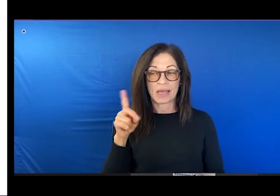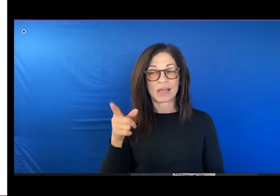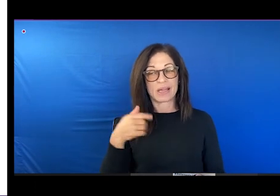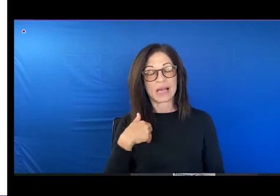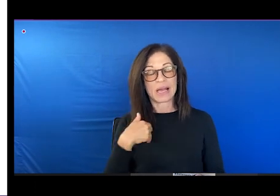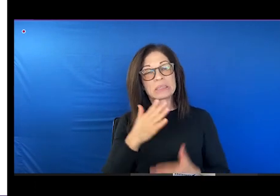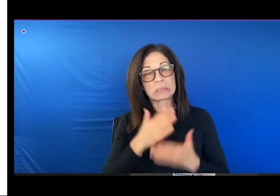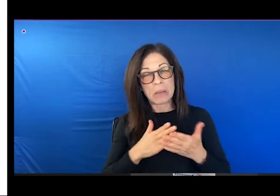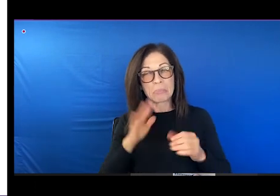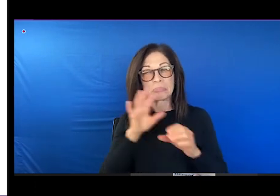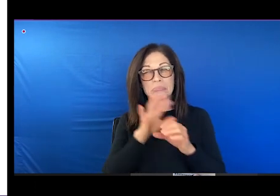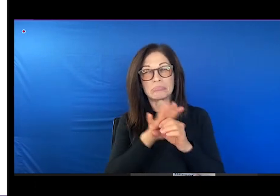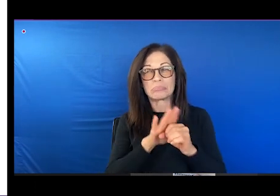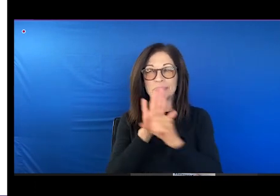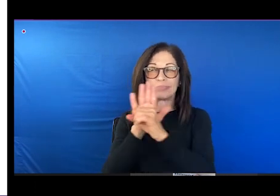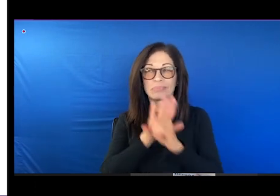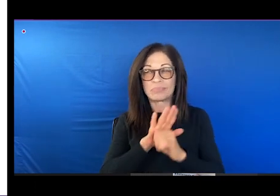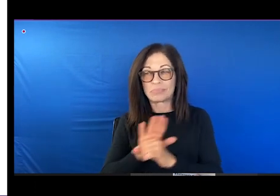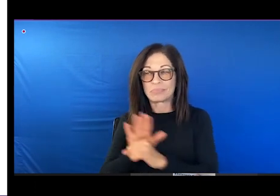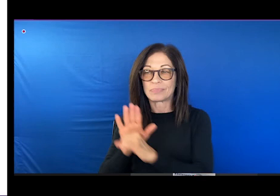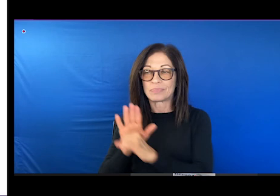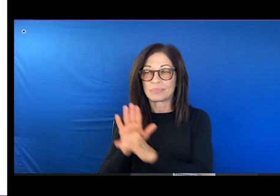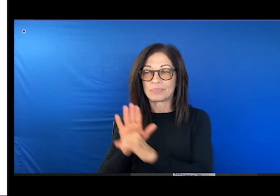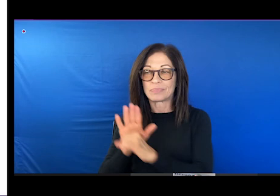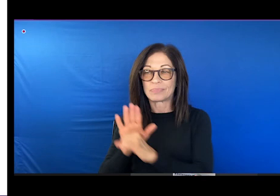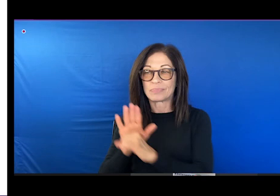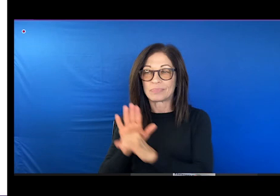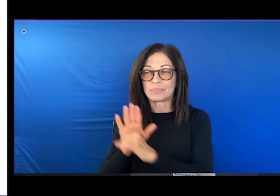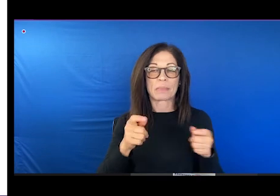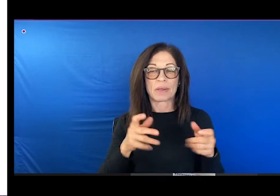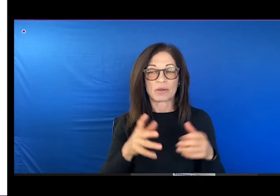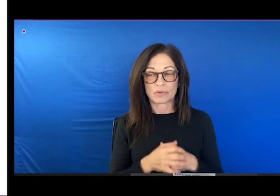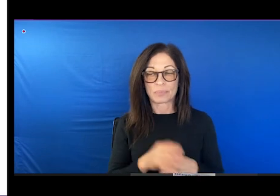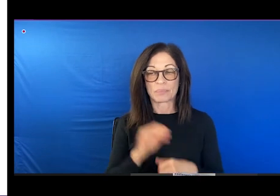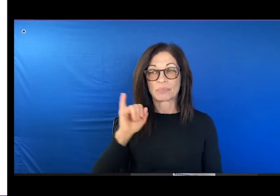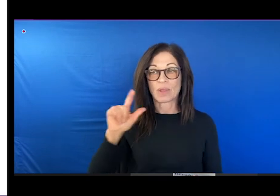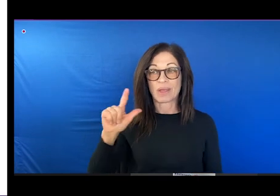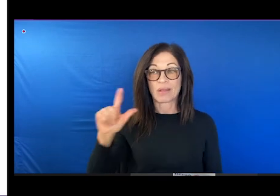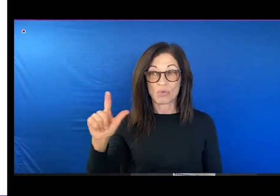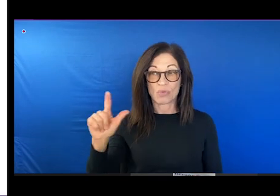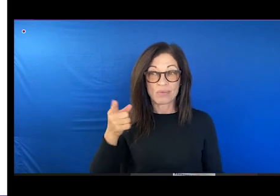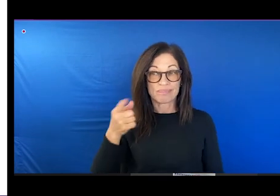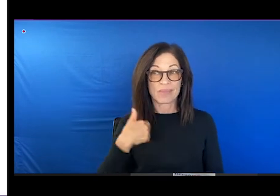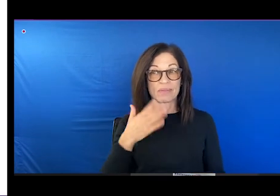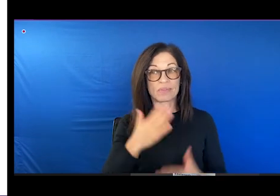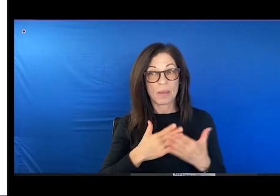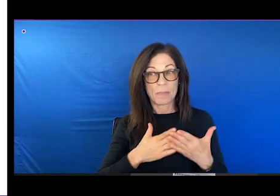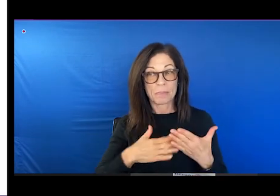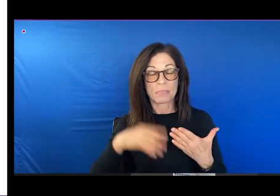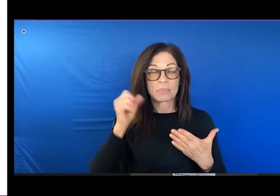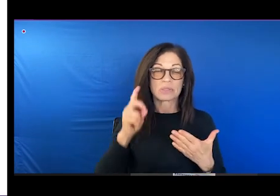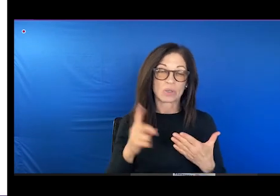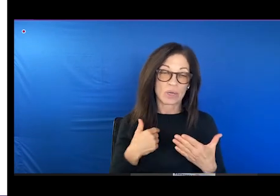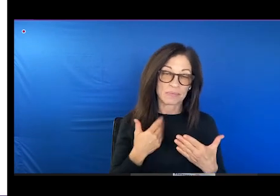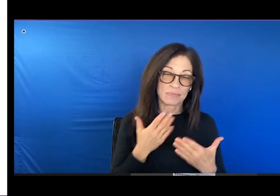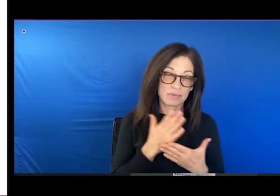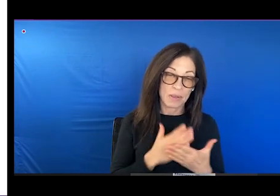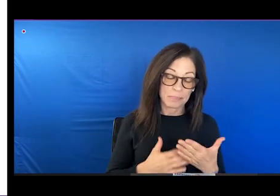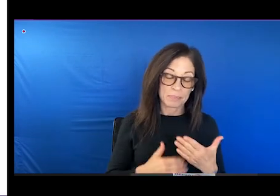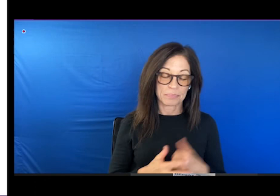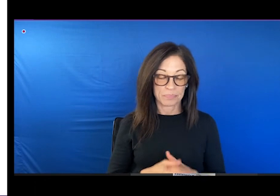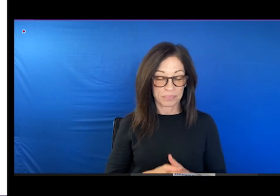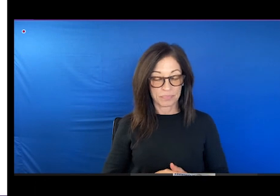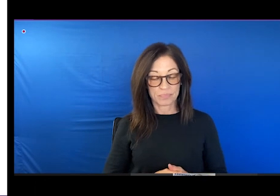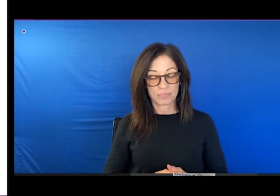is a state that has pockets of mobility managers across the state. Illinois has some, South Dakota